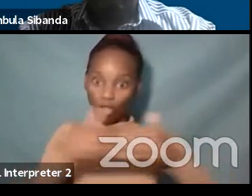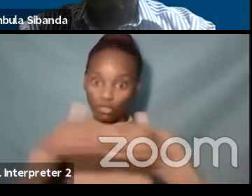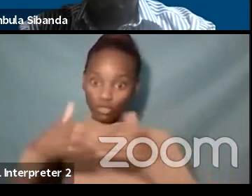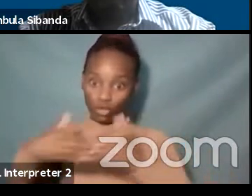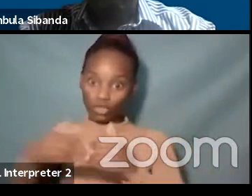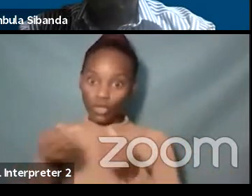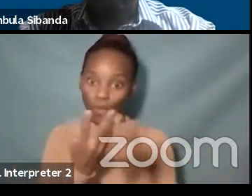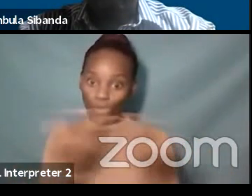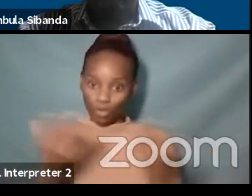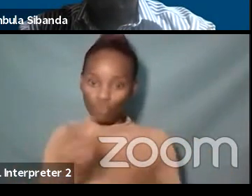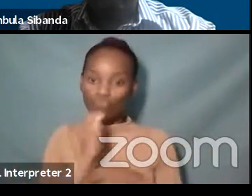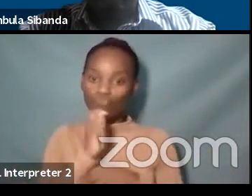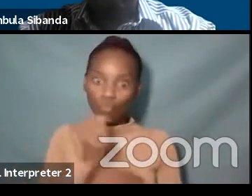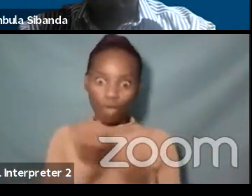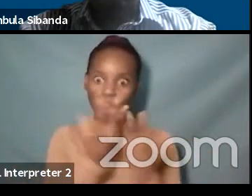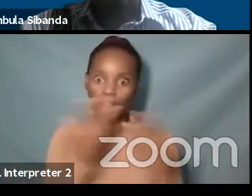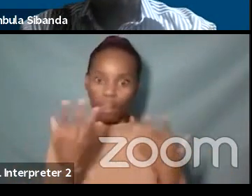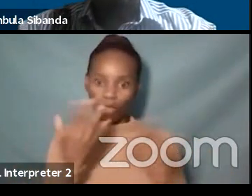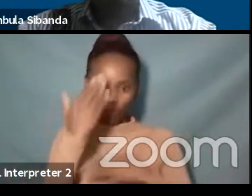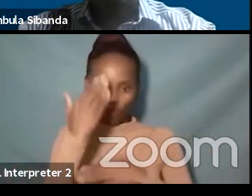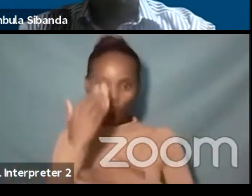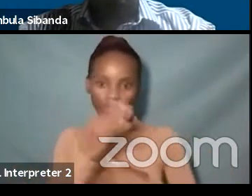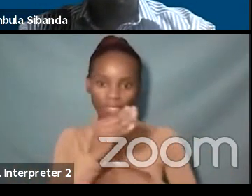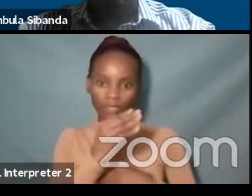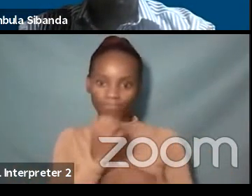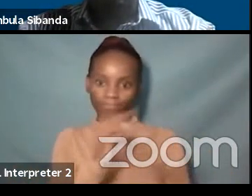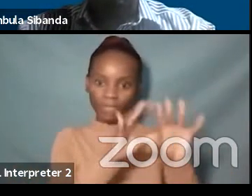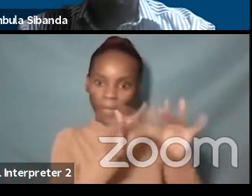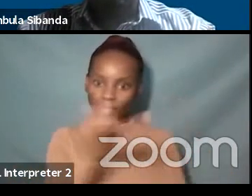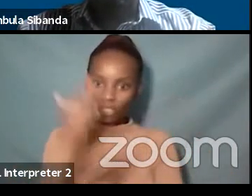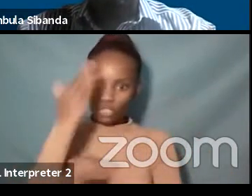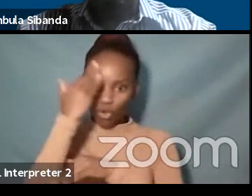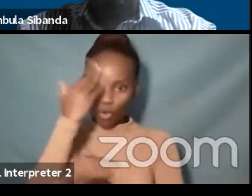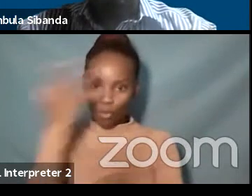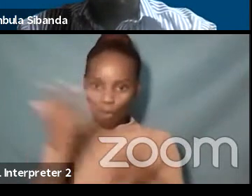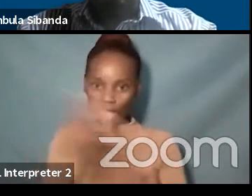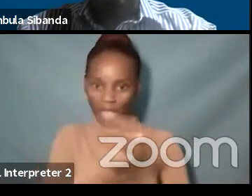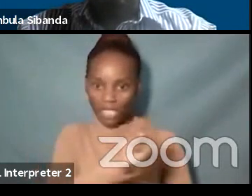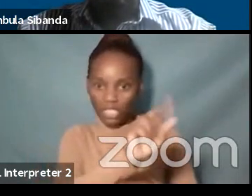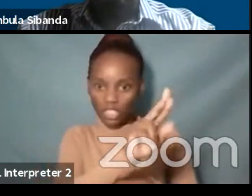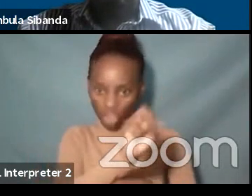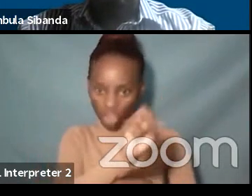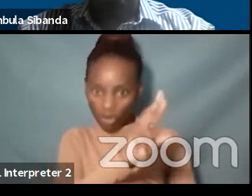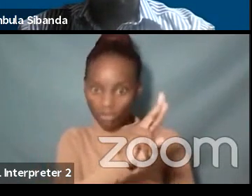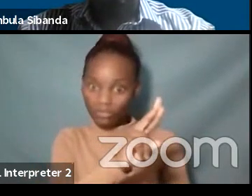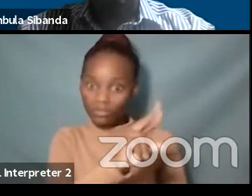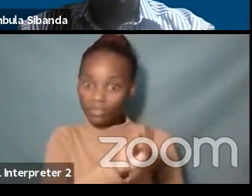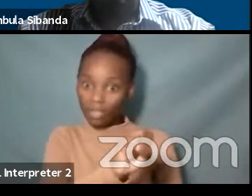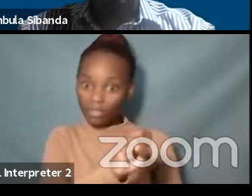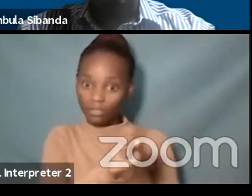offices, and they welcome SARS efforts in combating this.